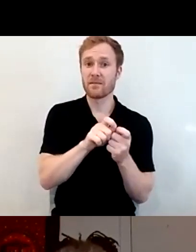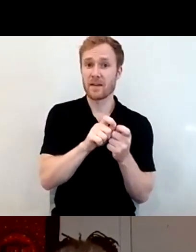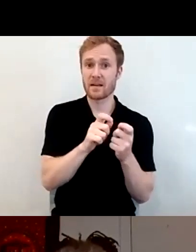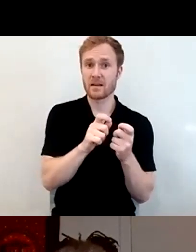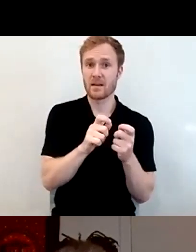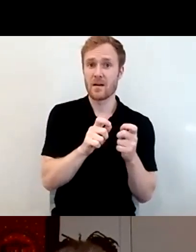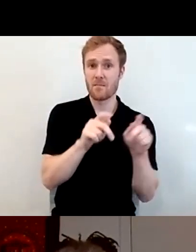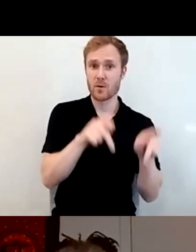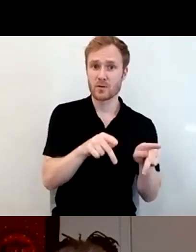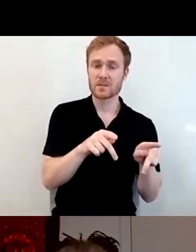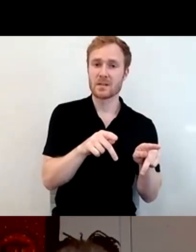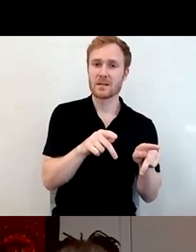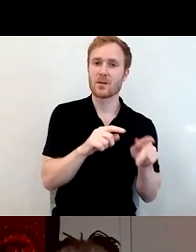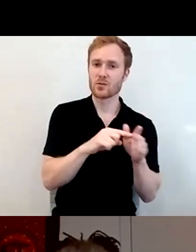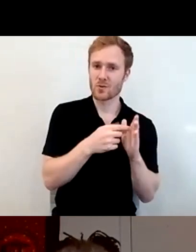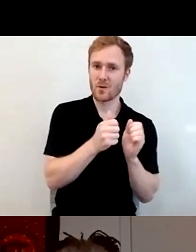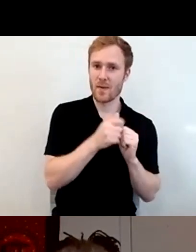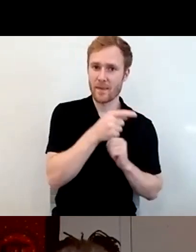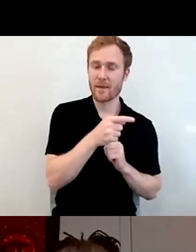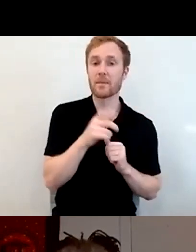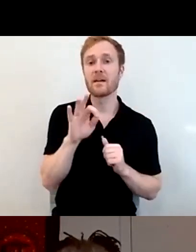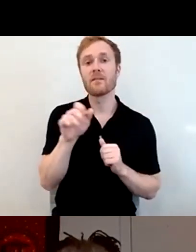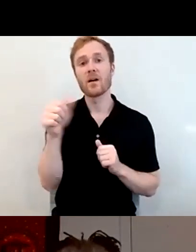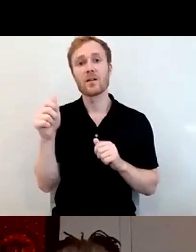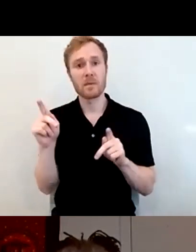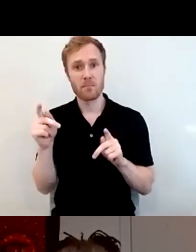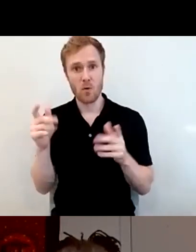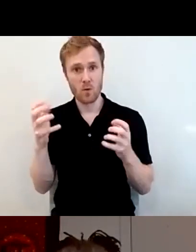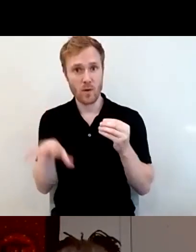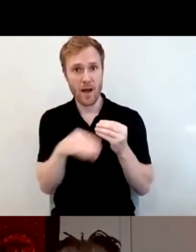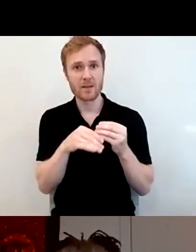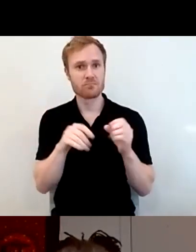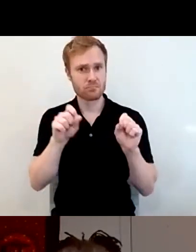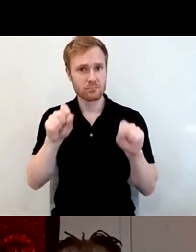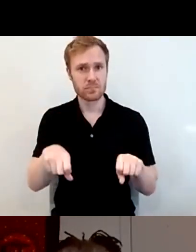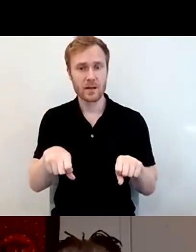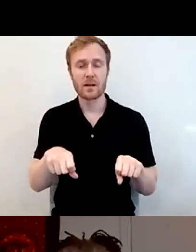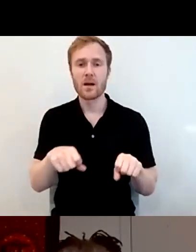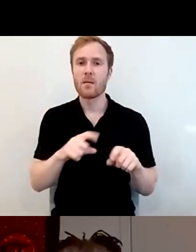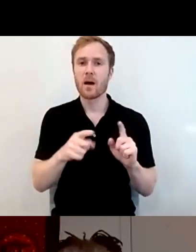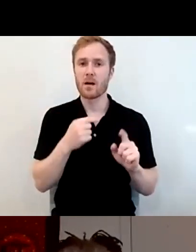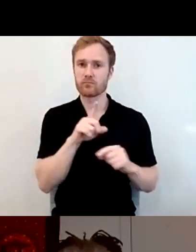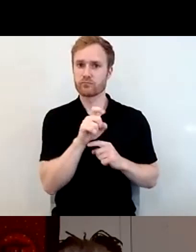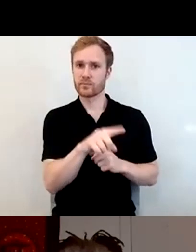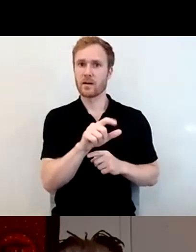other panelists have something to add, please do. I'm starting this question with Lyndsey Sickler.